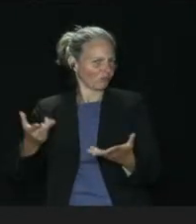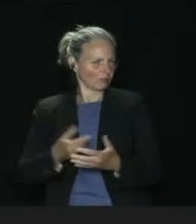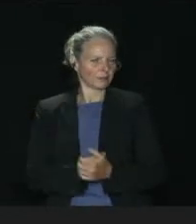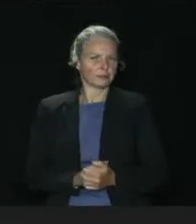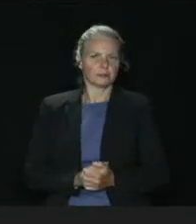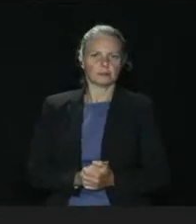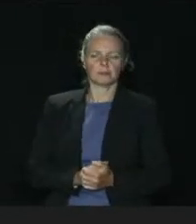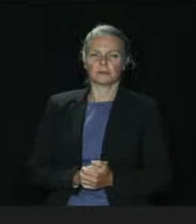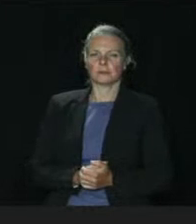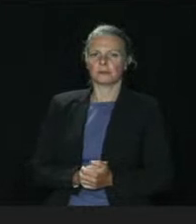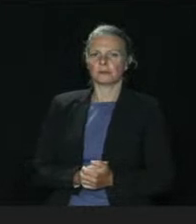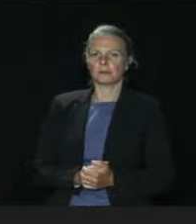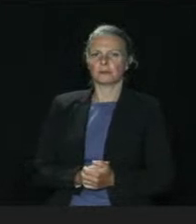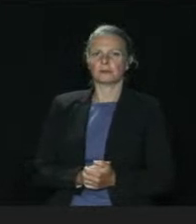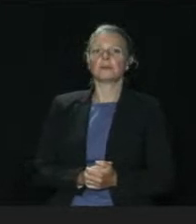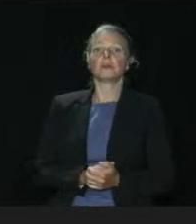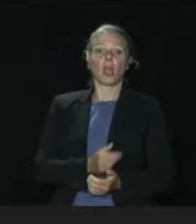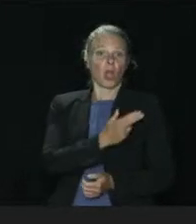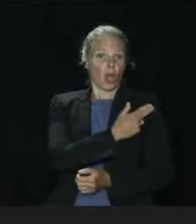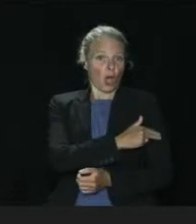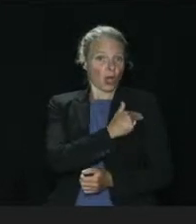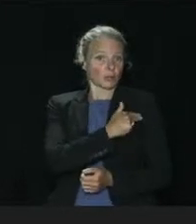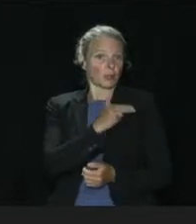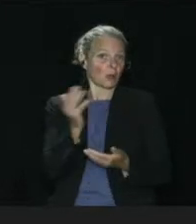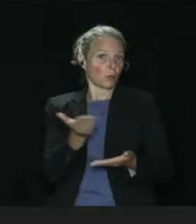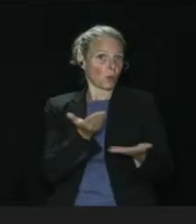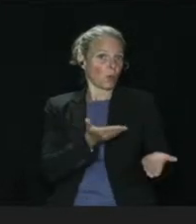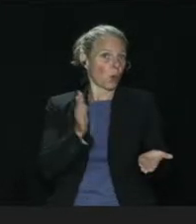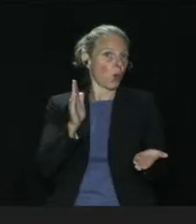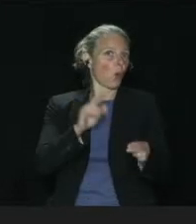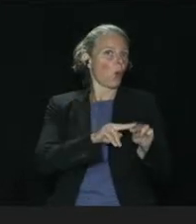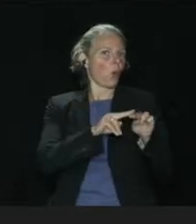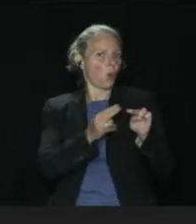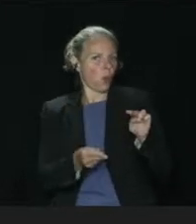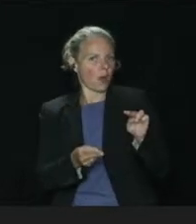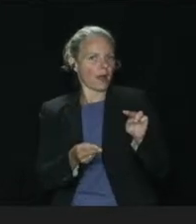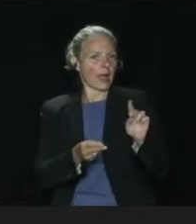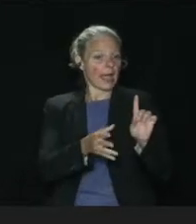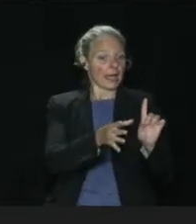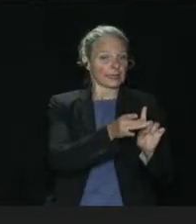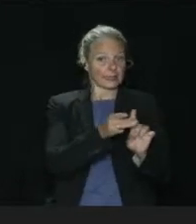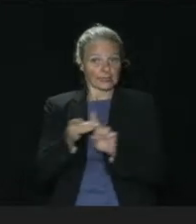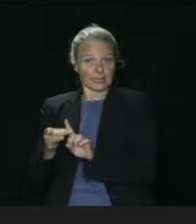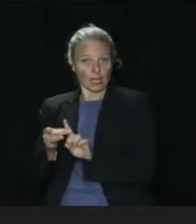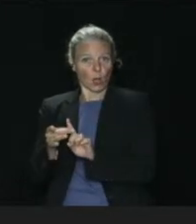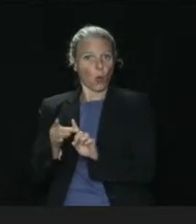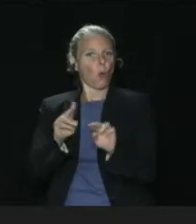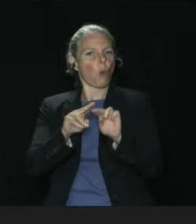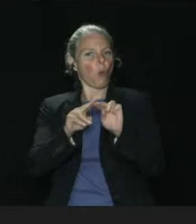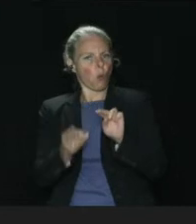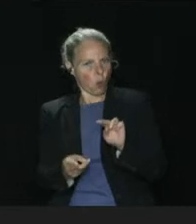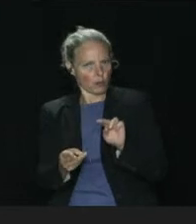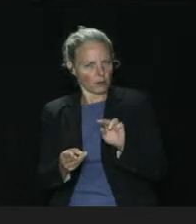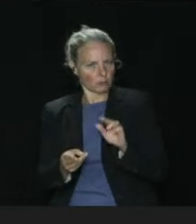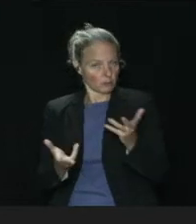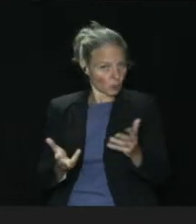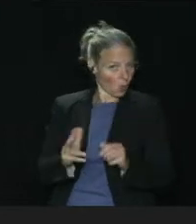the drop in cases and hospitalizations and the other indicators. What can we say about the third wave? Is it